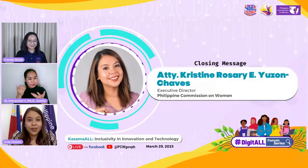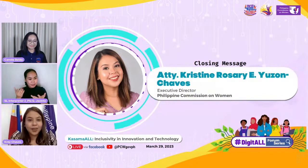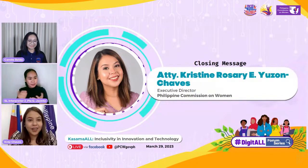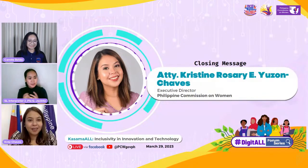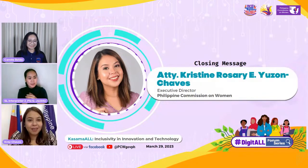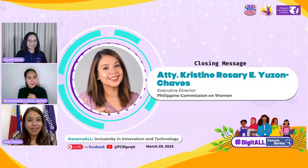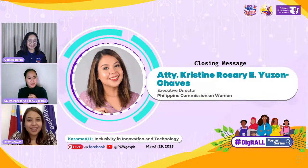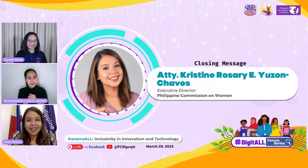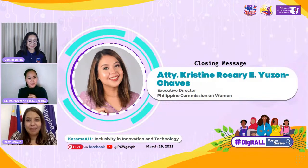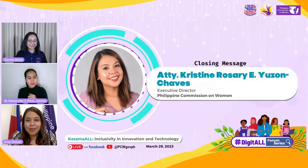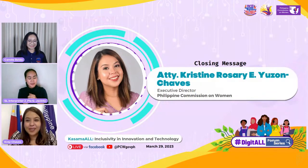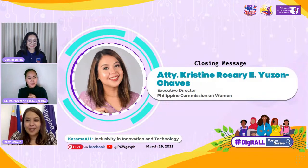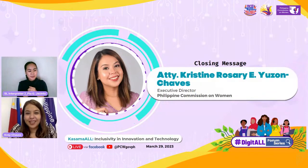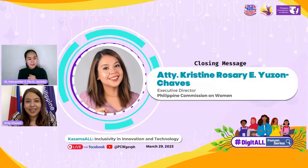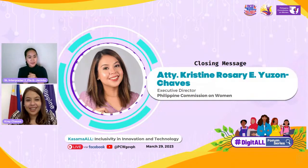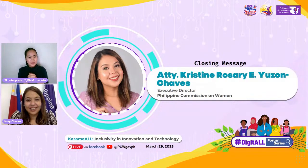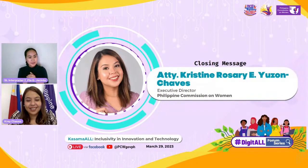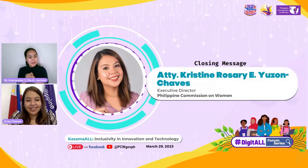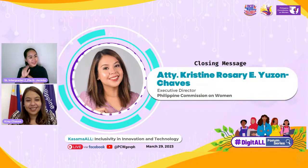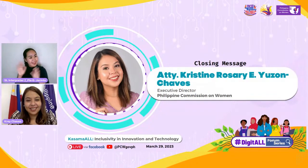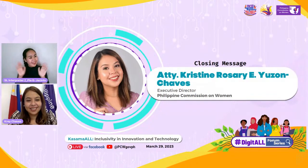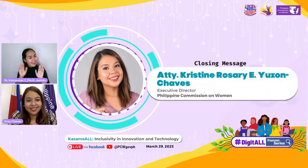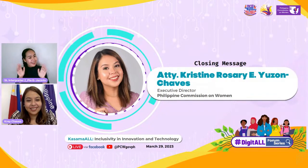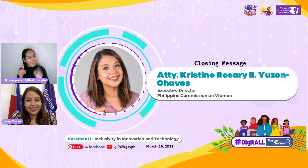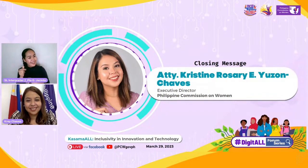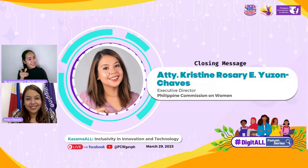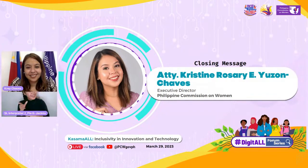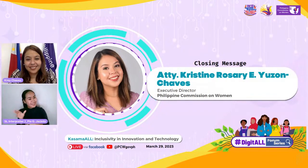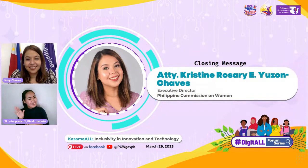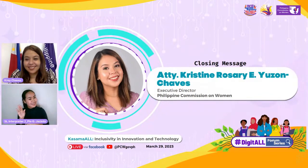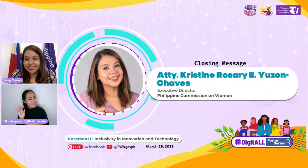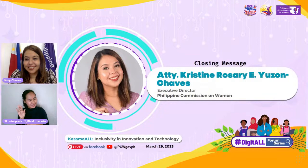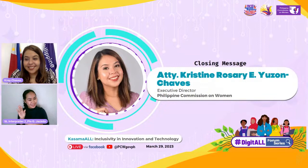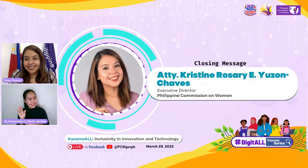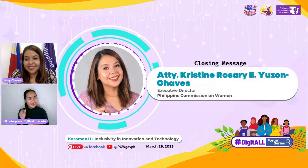Hello, magandang hapon sa inyong lahat.